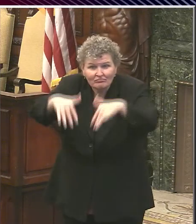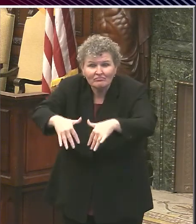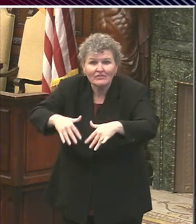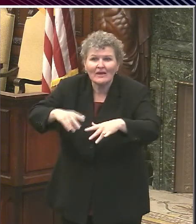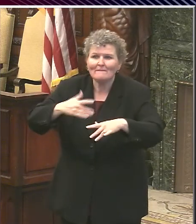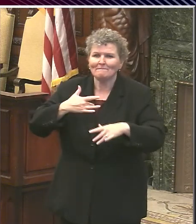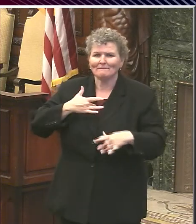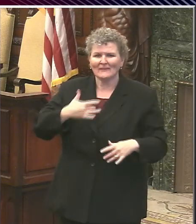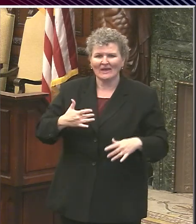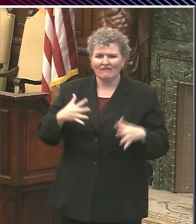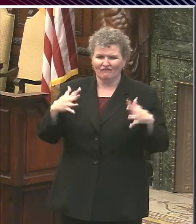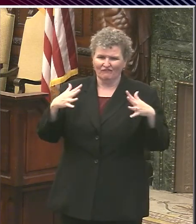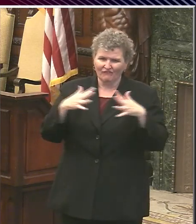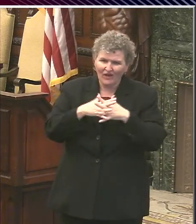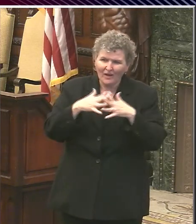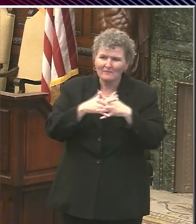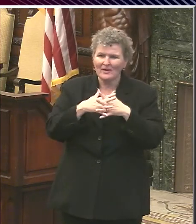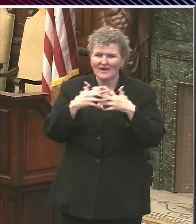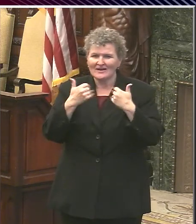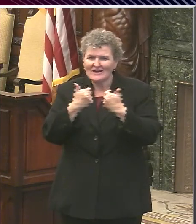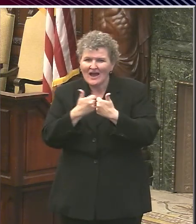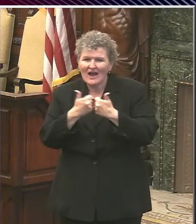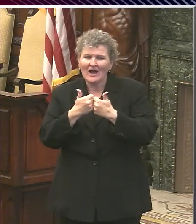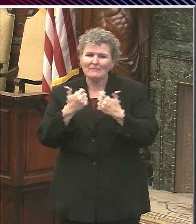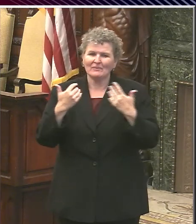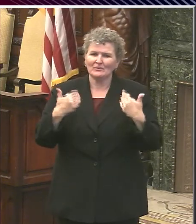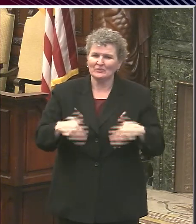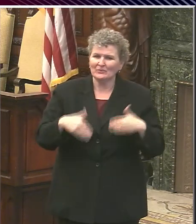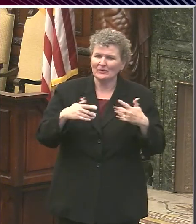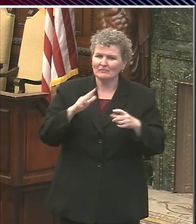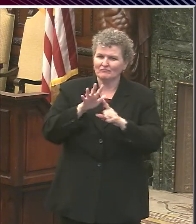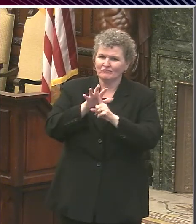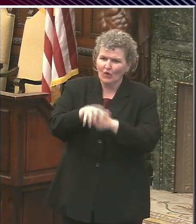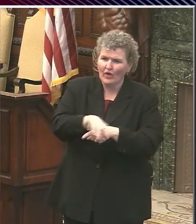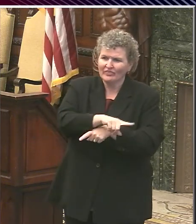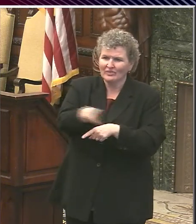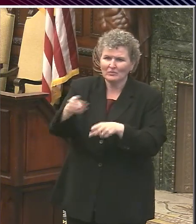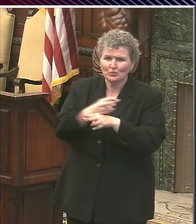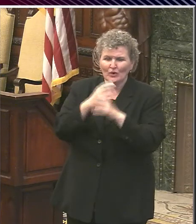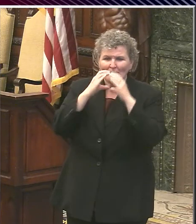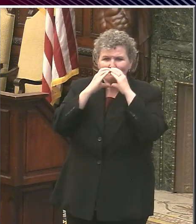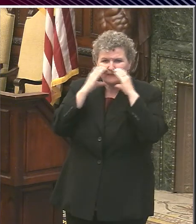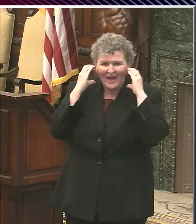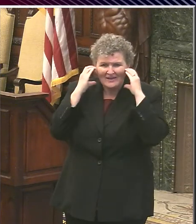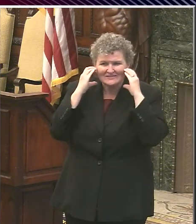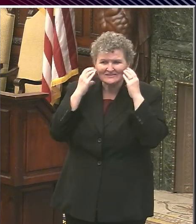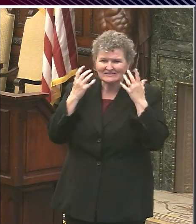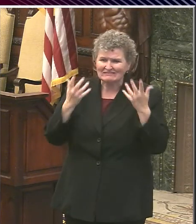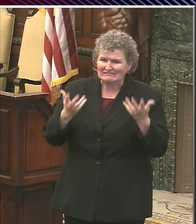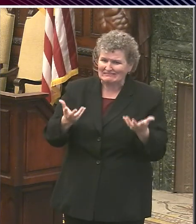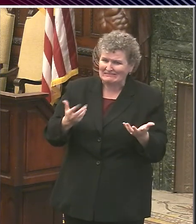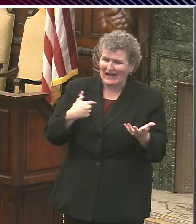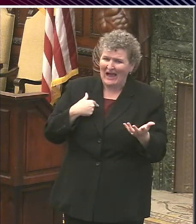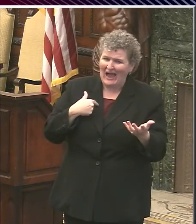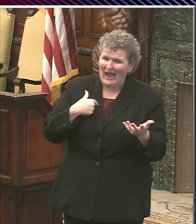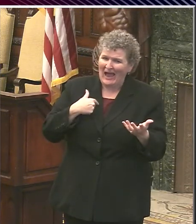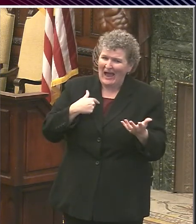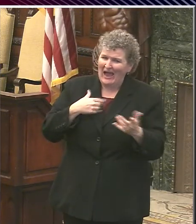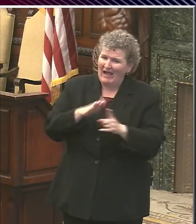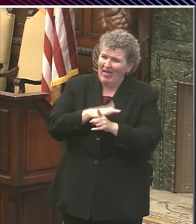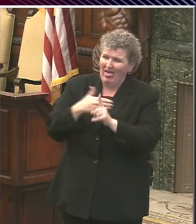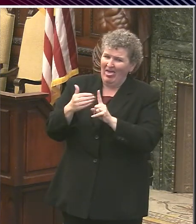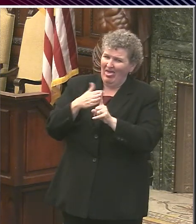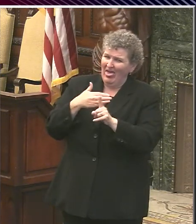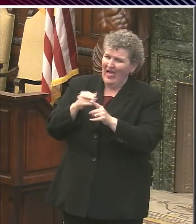game, and the difficulty in getting those people to wear masks. And so I'd have to be persuaded that case counts are low enough